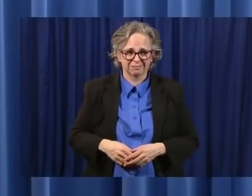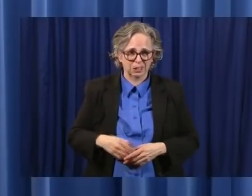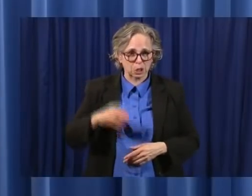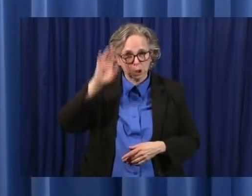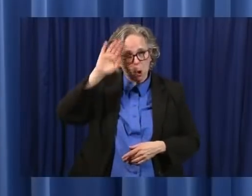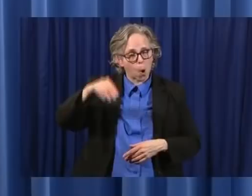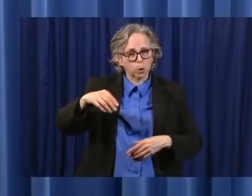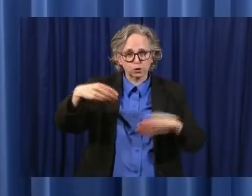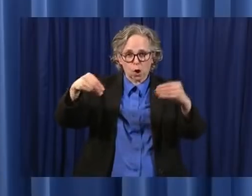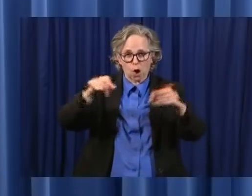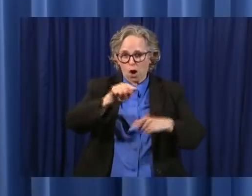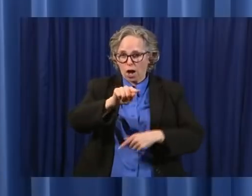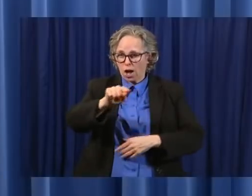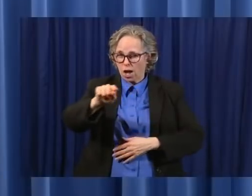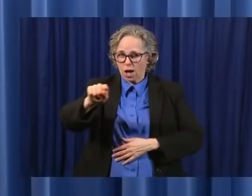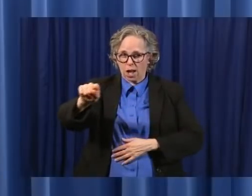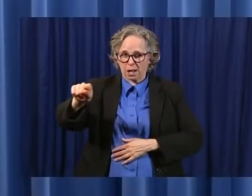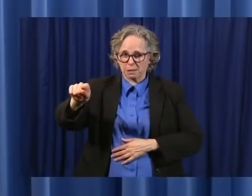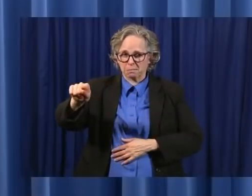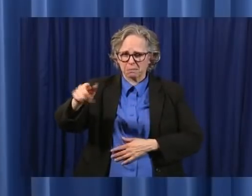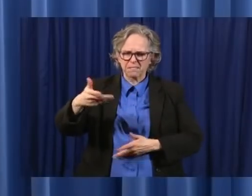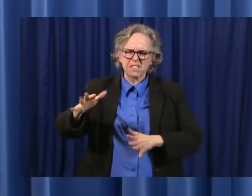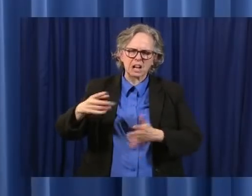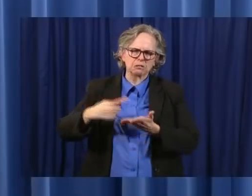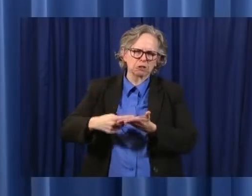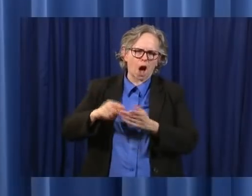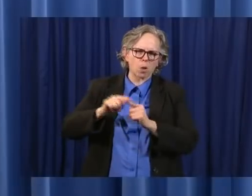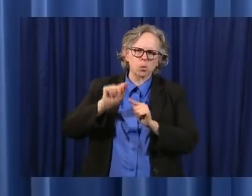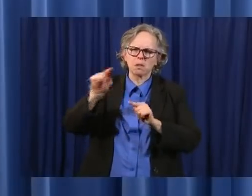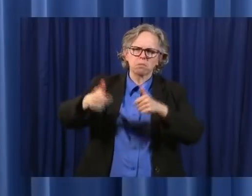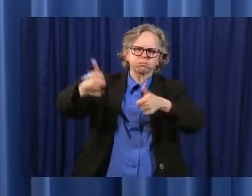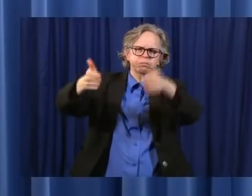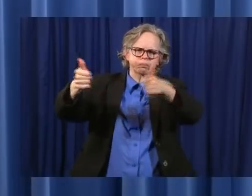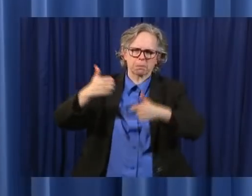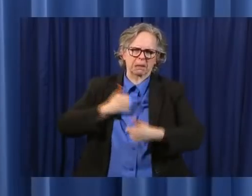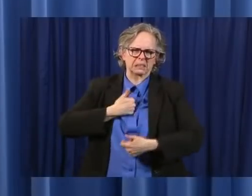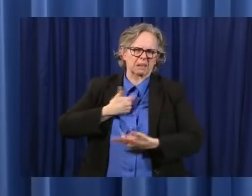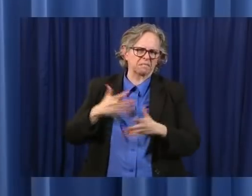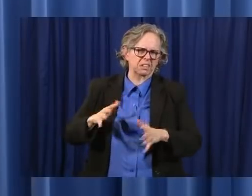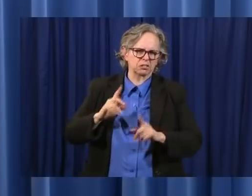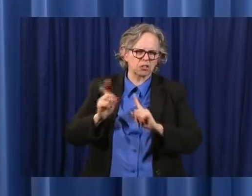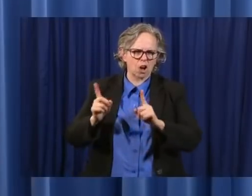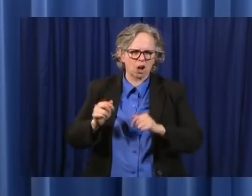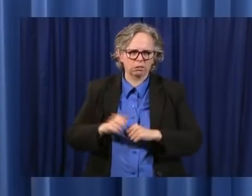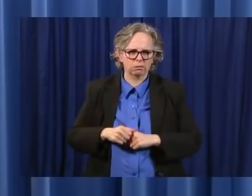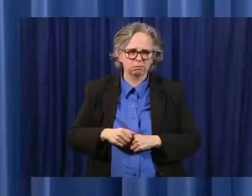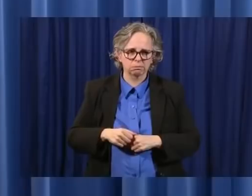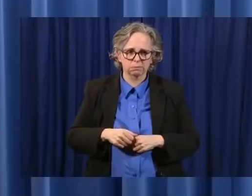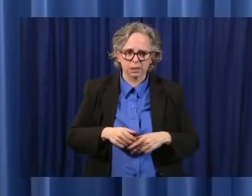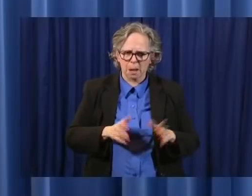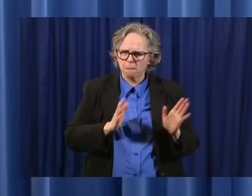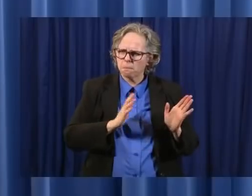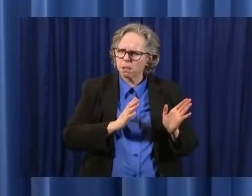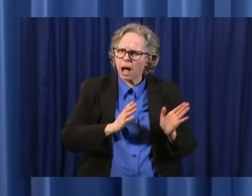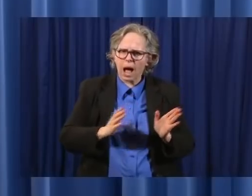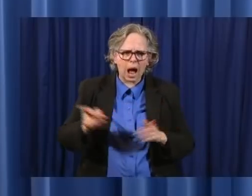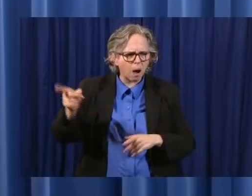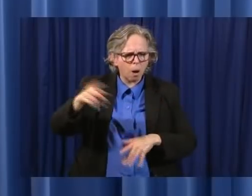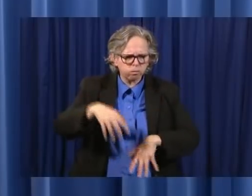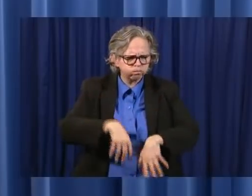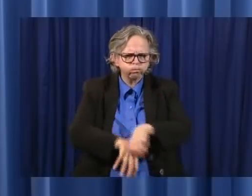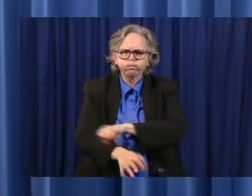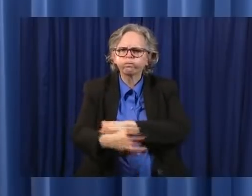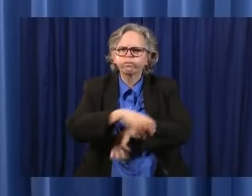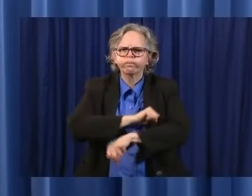to several today, and look, they're getting ready, they're planning, they're looking at what they have to do to